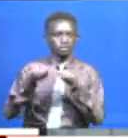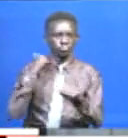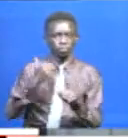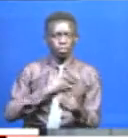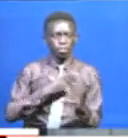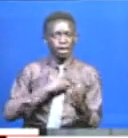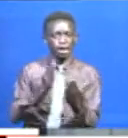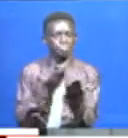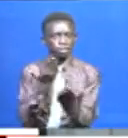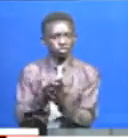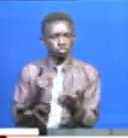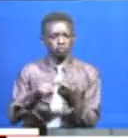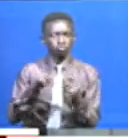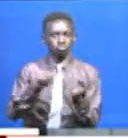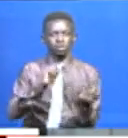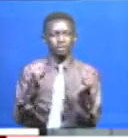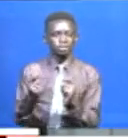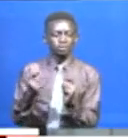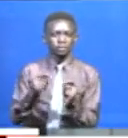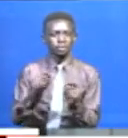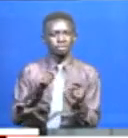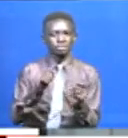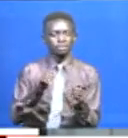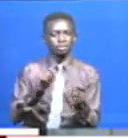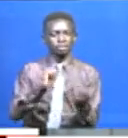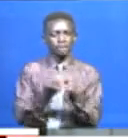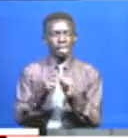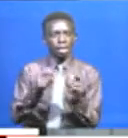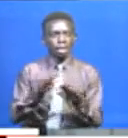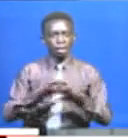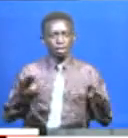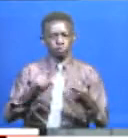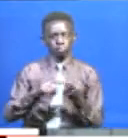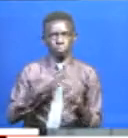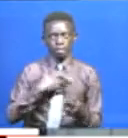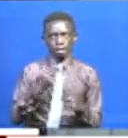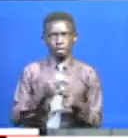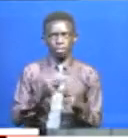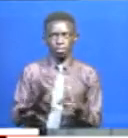application to transfer the land onto my name. And